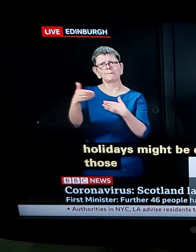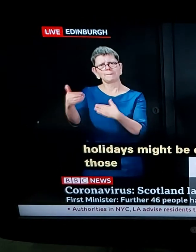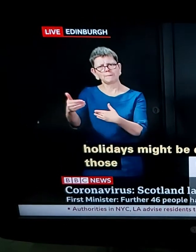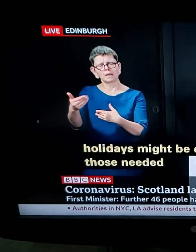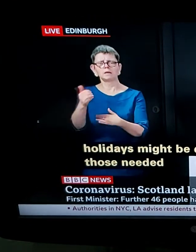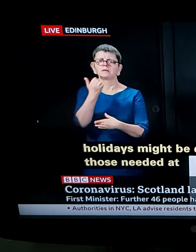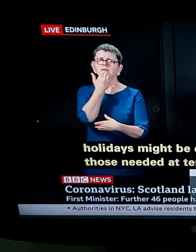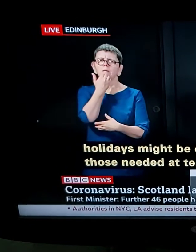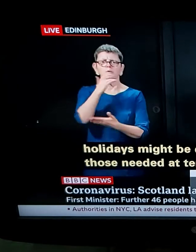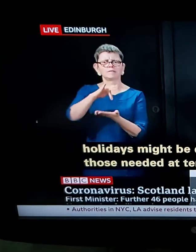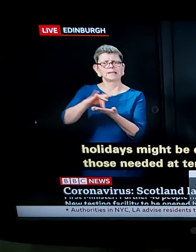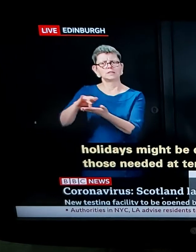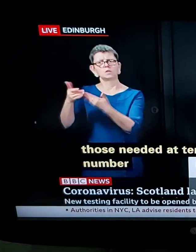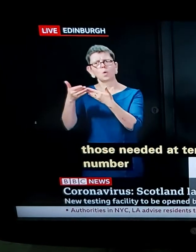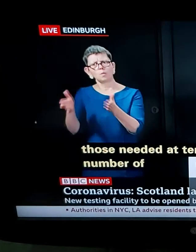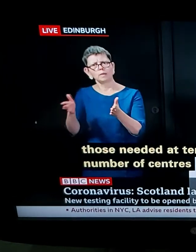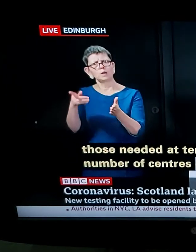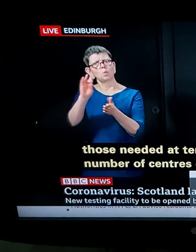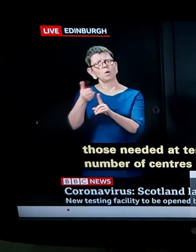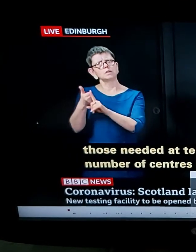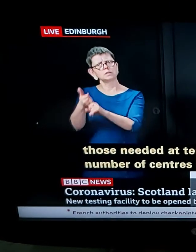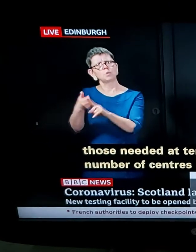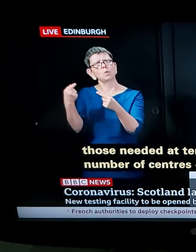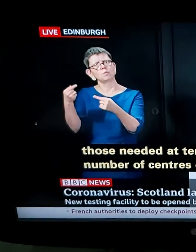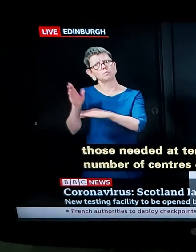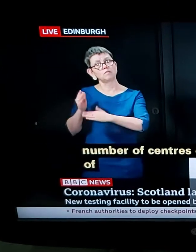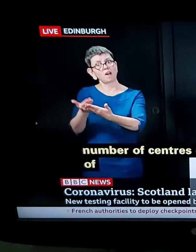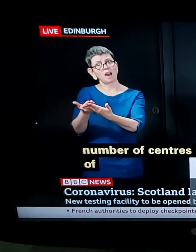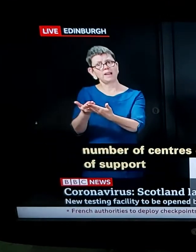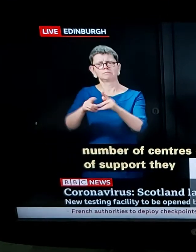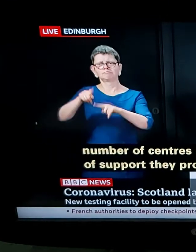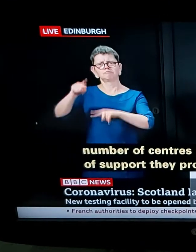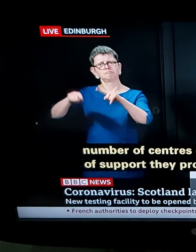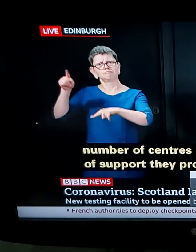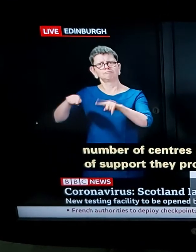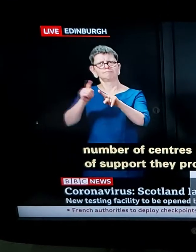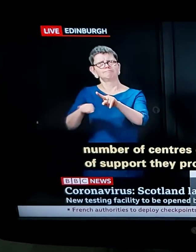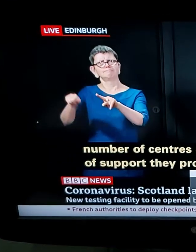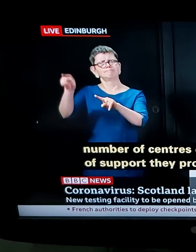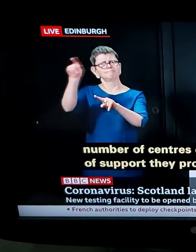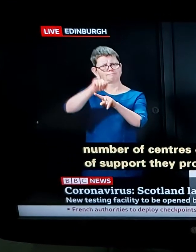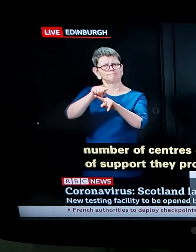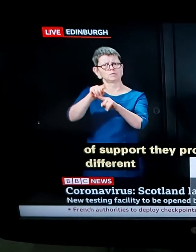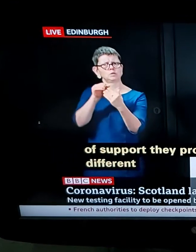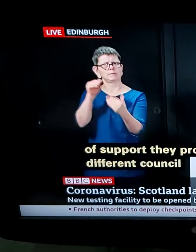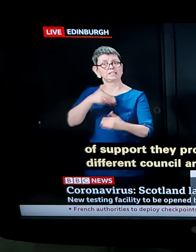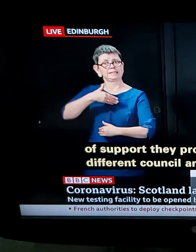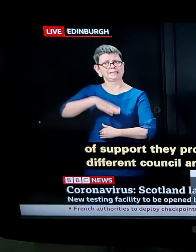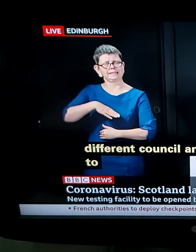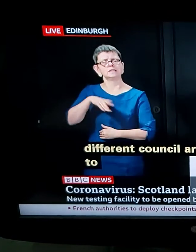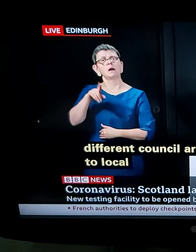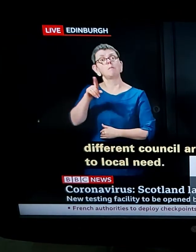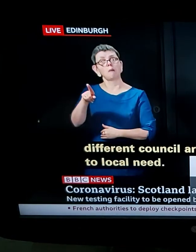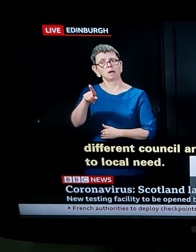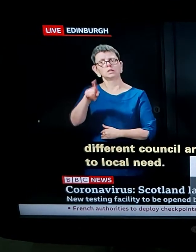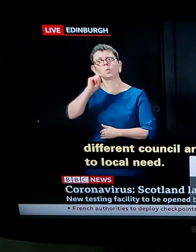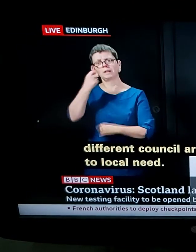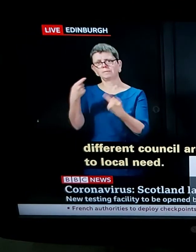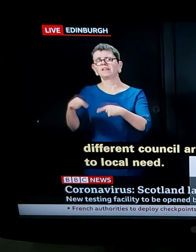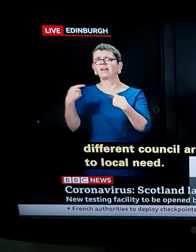are open and the types of support they provide will vary in different council areas according to local need. But by making learning and